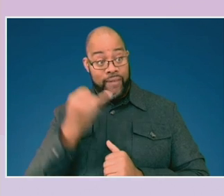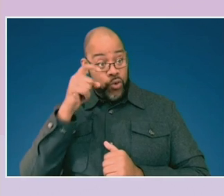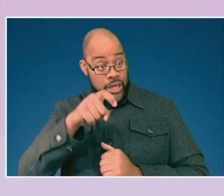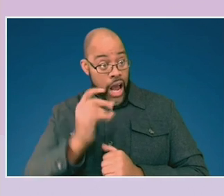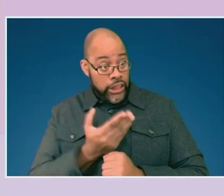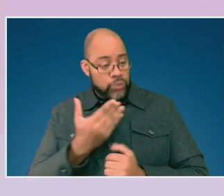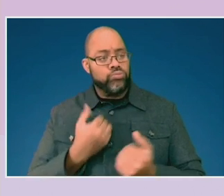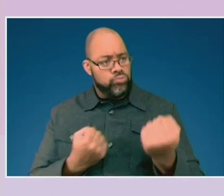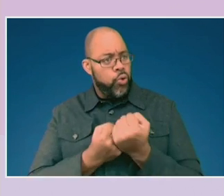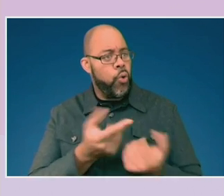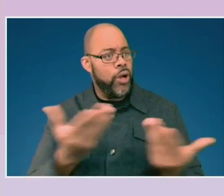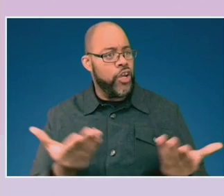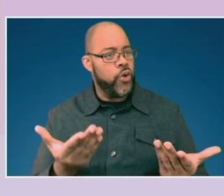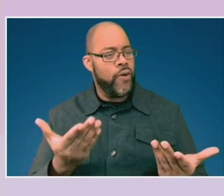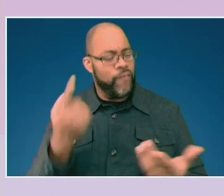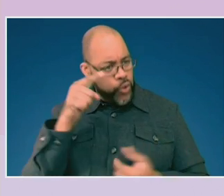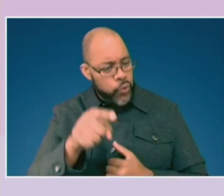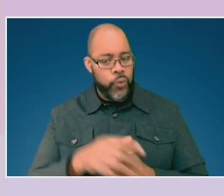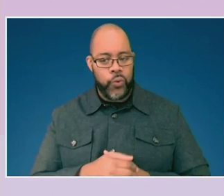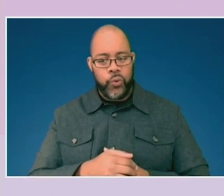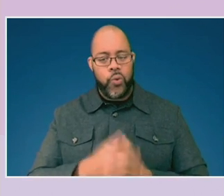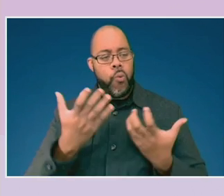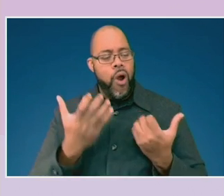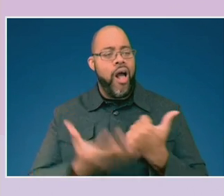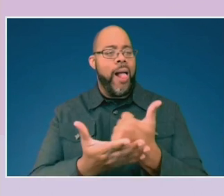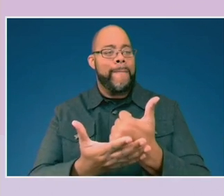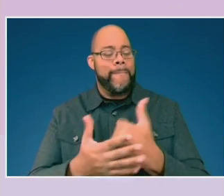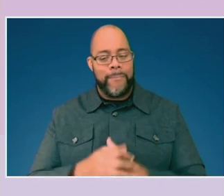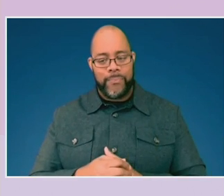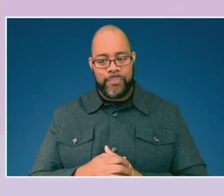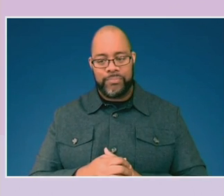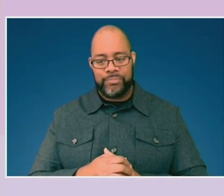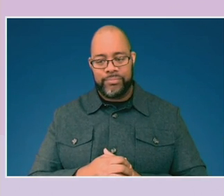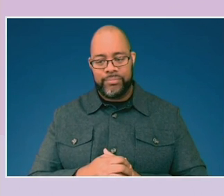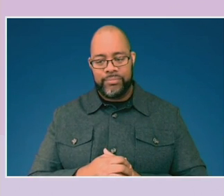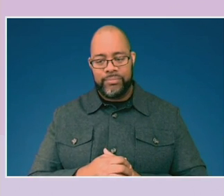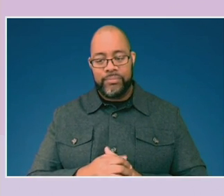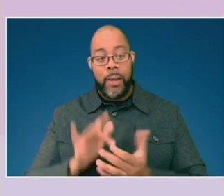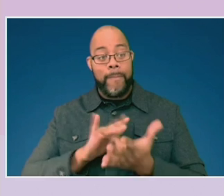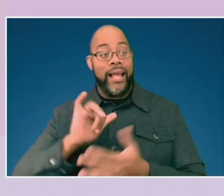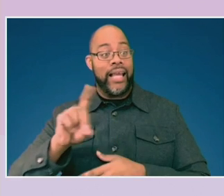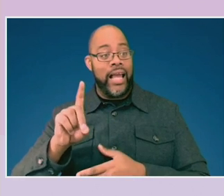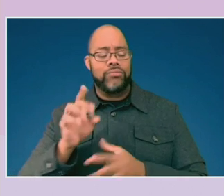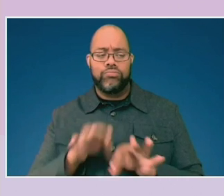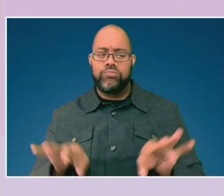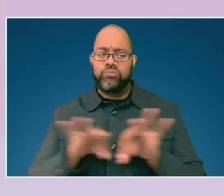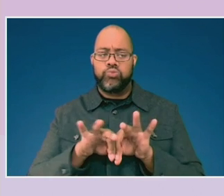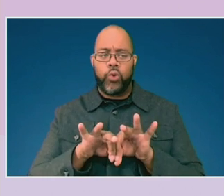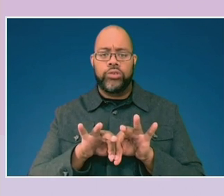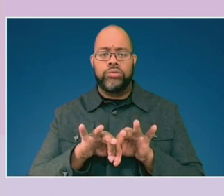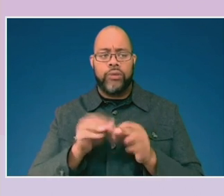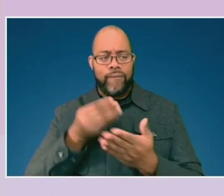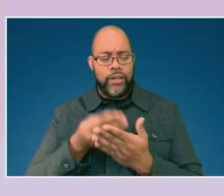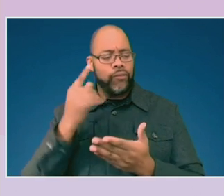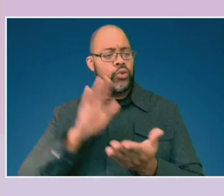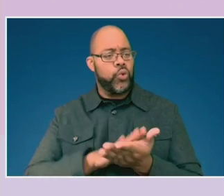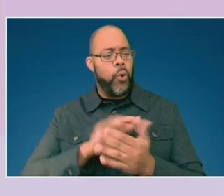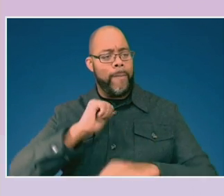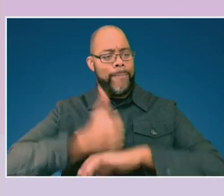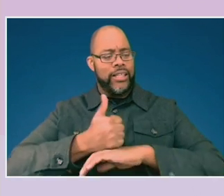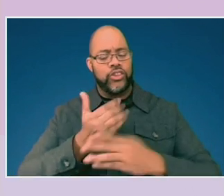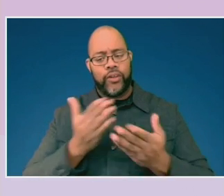there. We are here for you. And we want to help. Medicaid is a critical source of funding for school-based